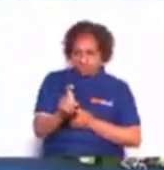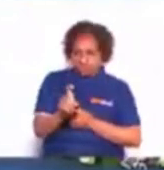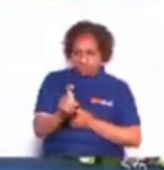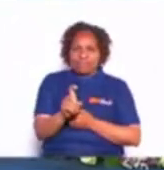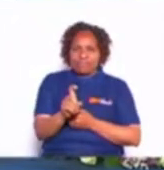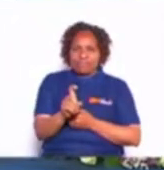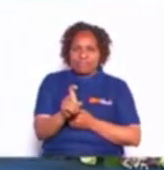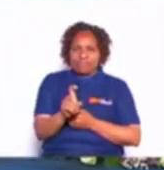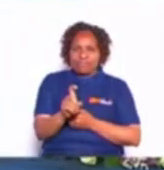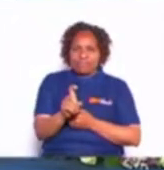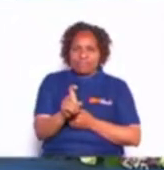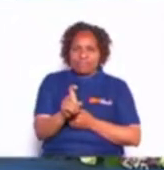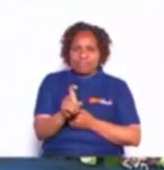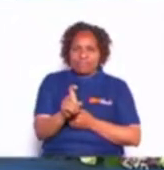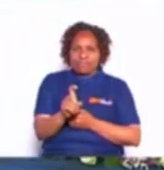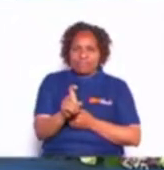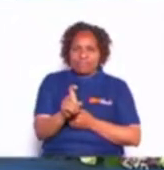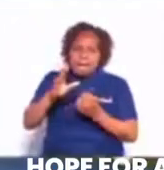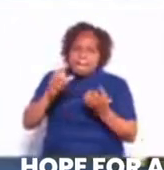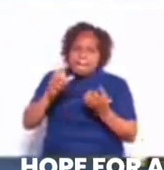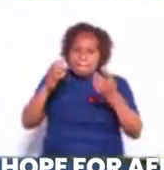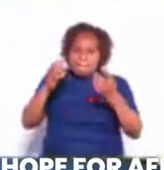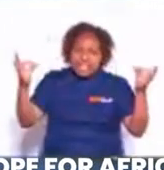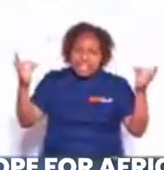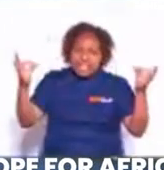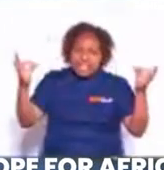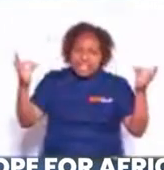Can you save your marriage from breakup?